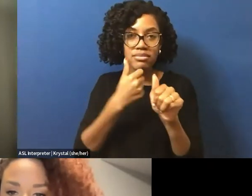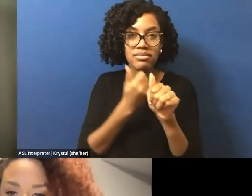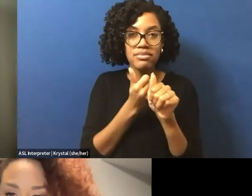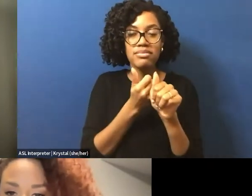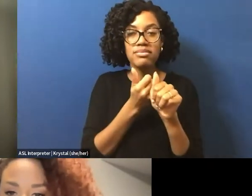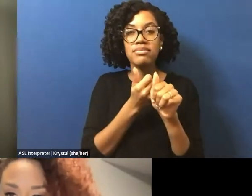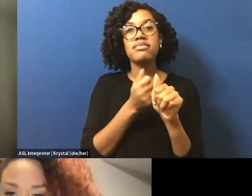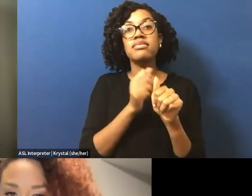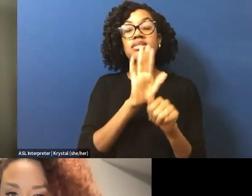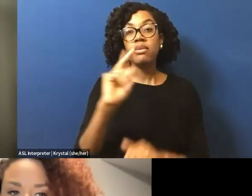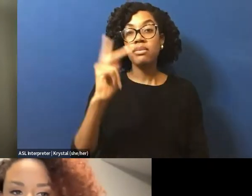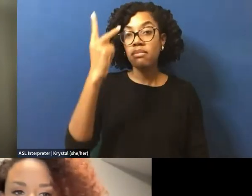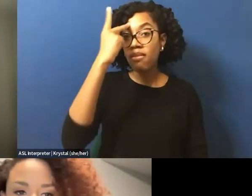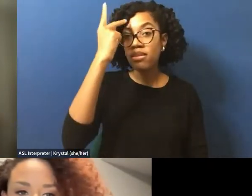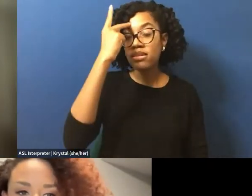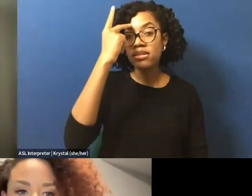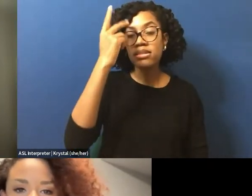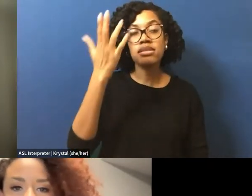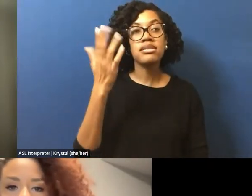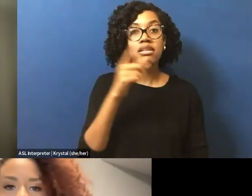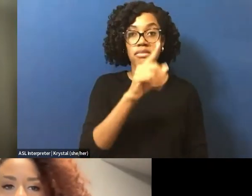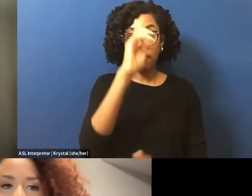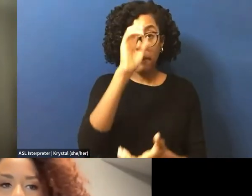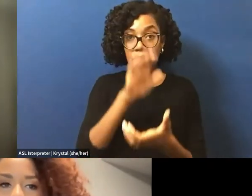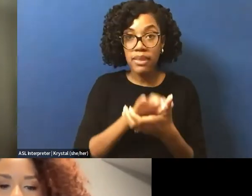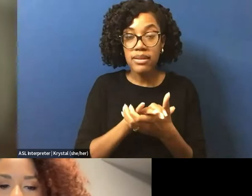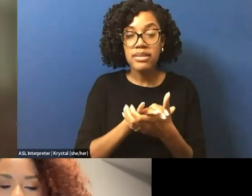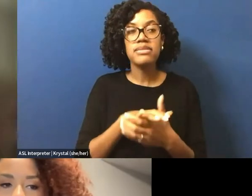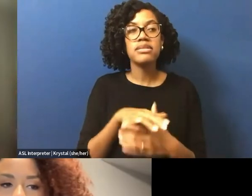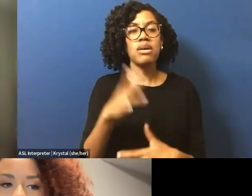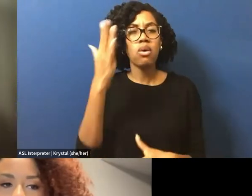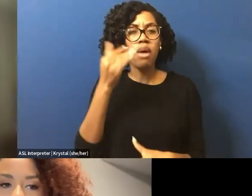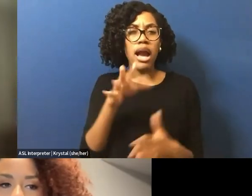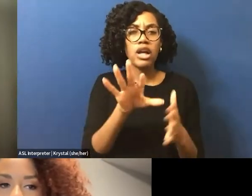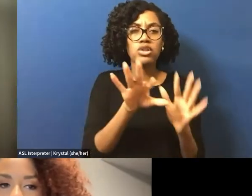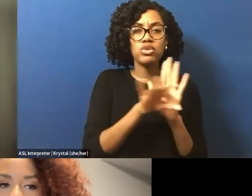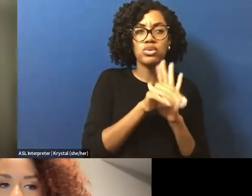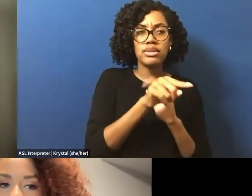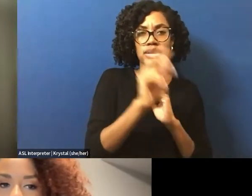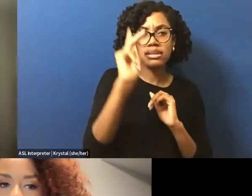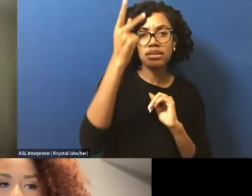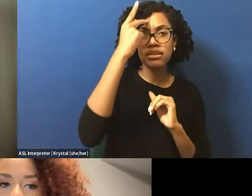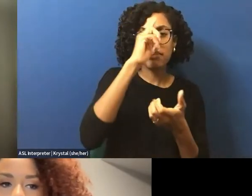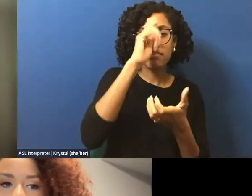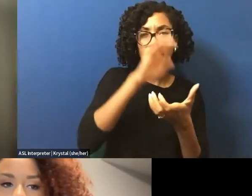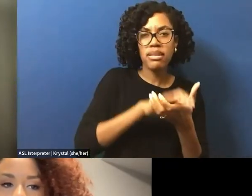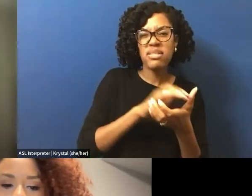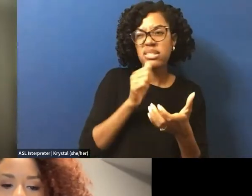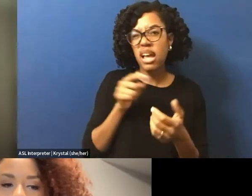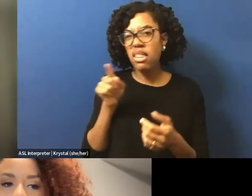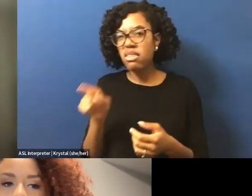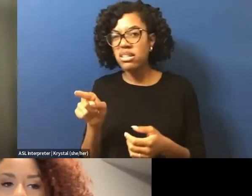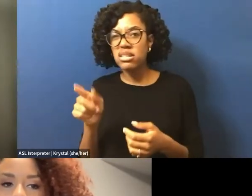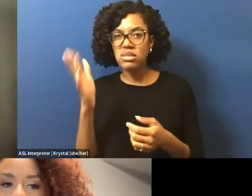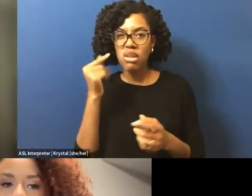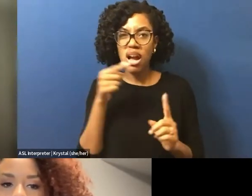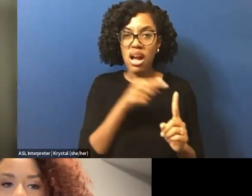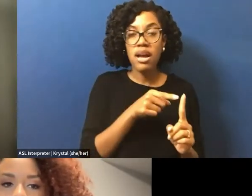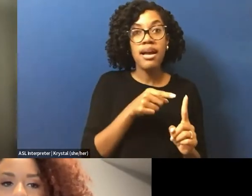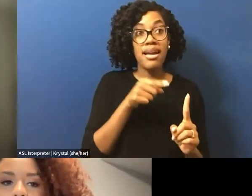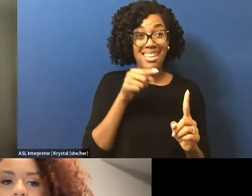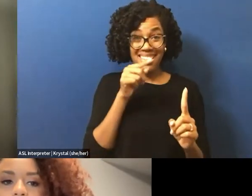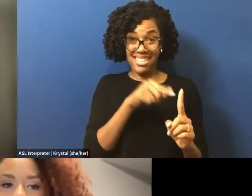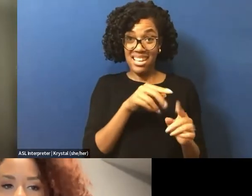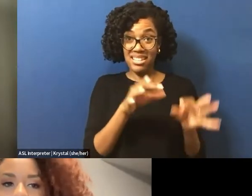what they think their politics are, why their politics are this versus that, and how they try to convince others to get on board with these kind of